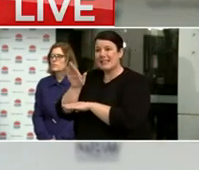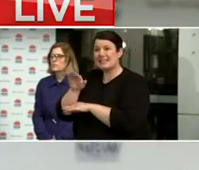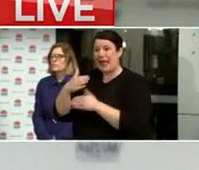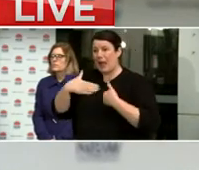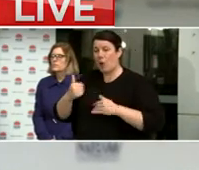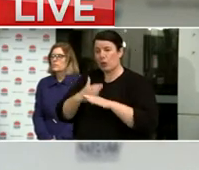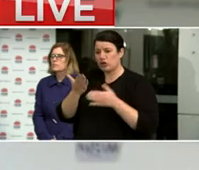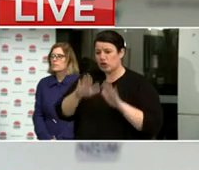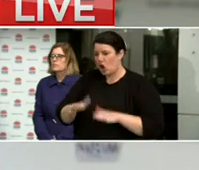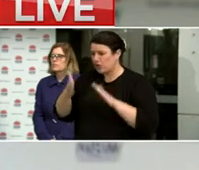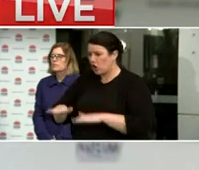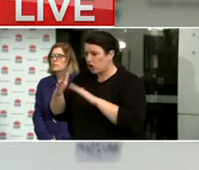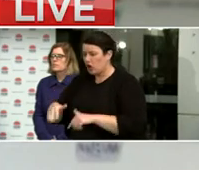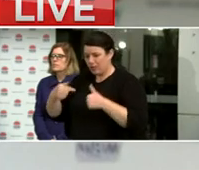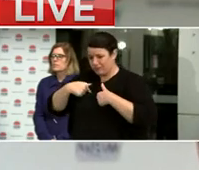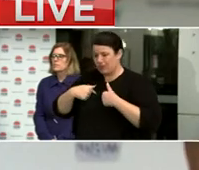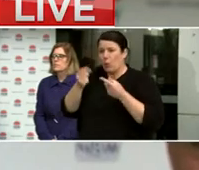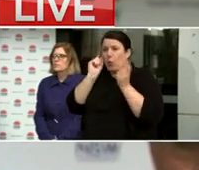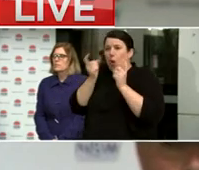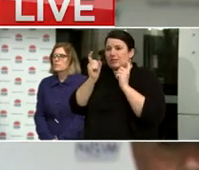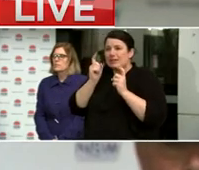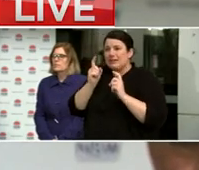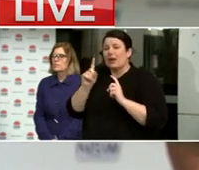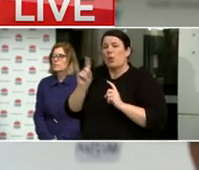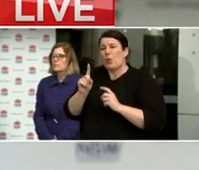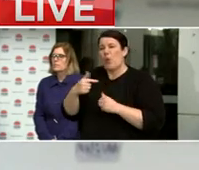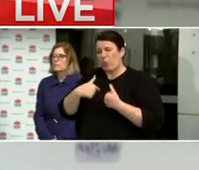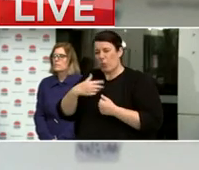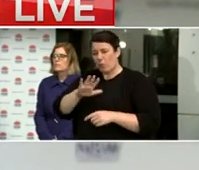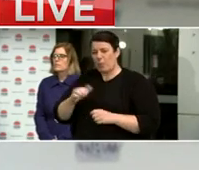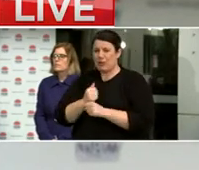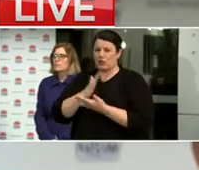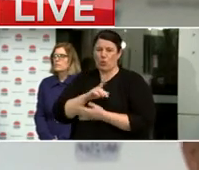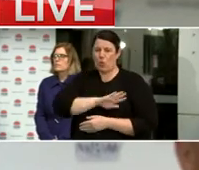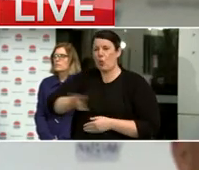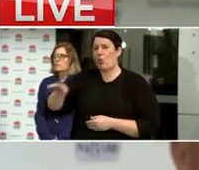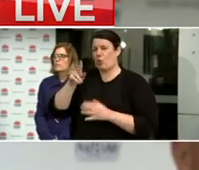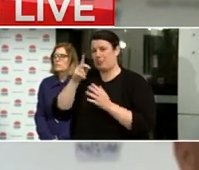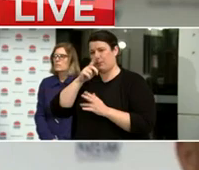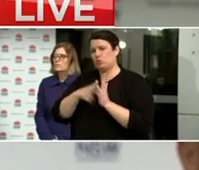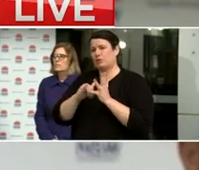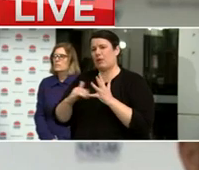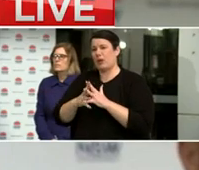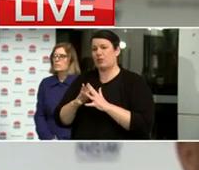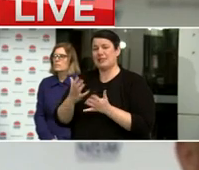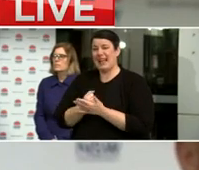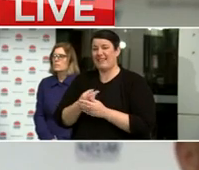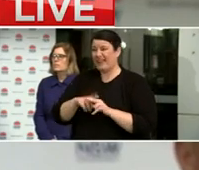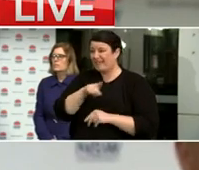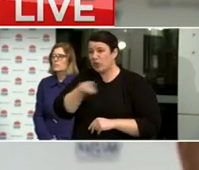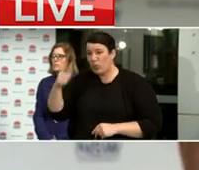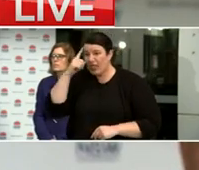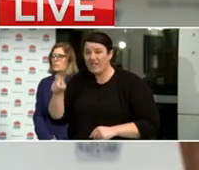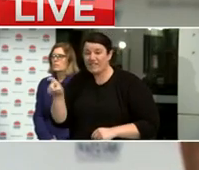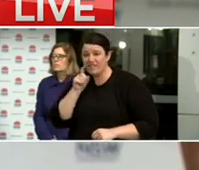about. And the fact of the matter is they want to make everybody safe. So if anybody out there thinks it's funny, thinks it's of